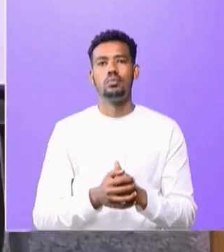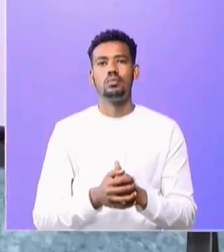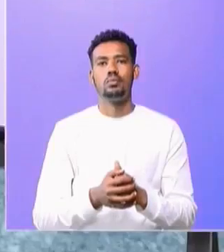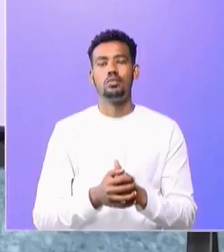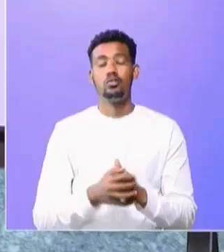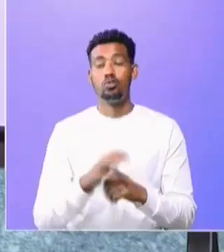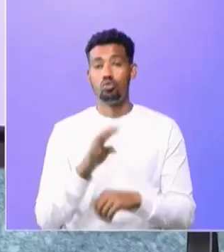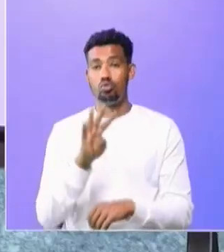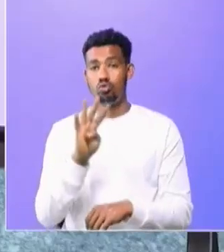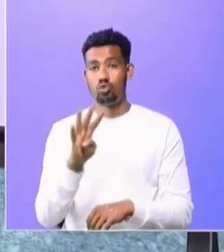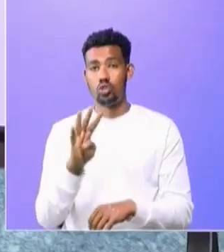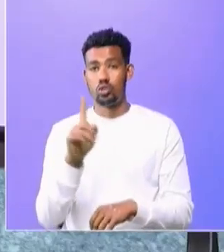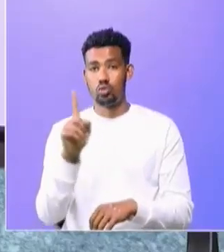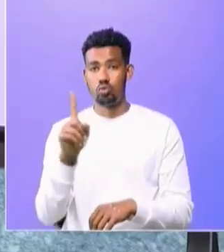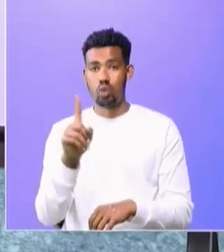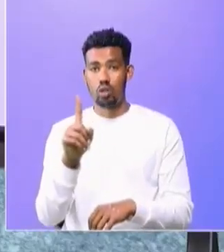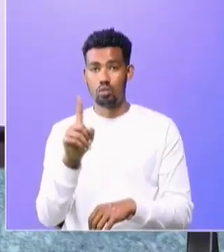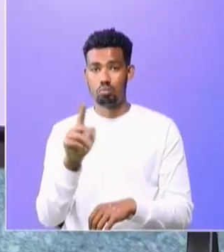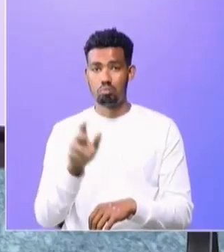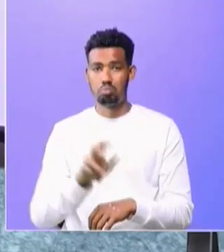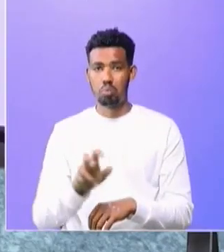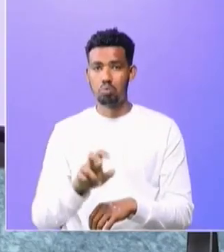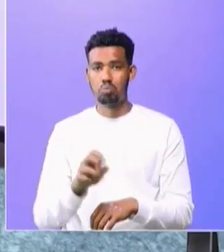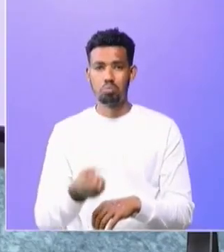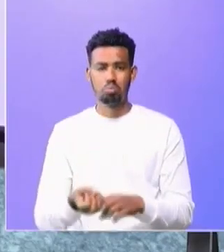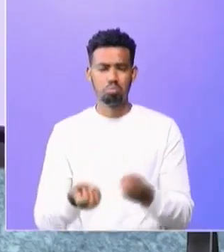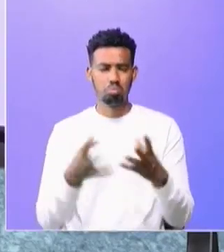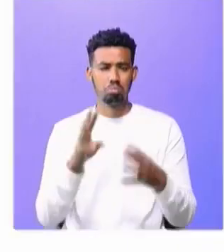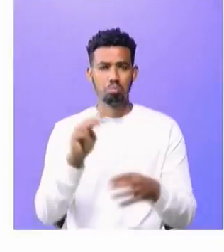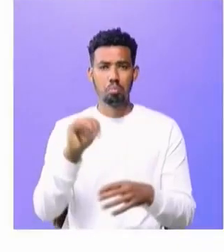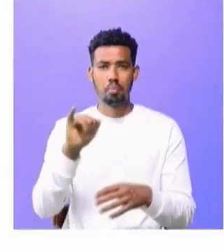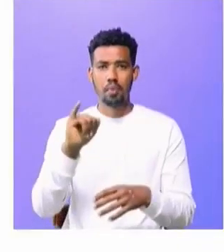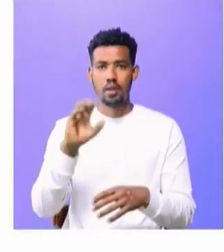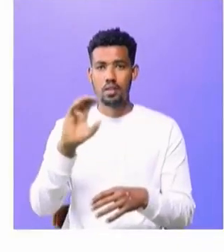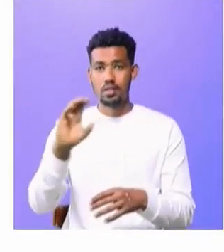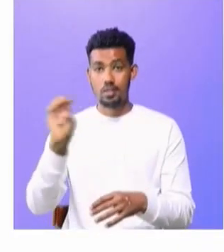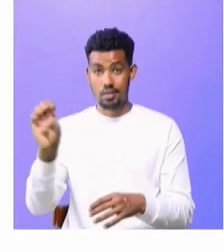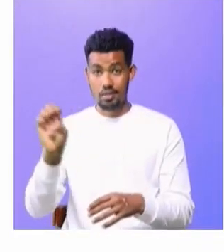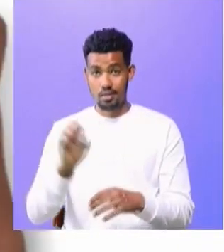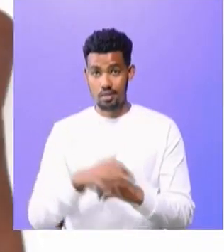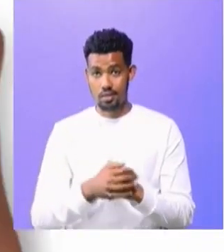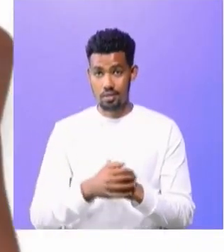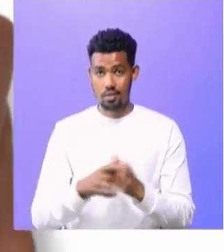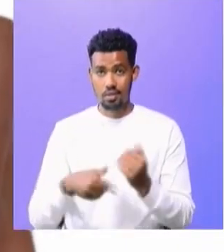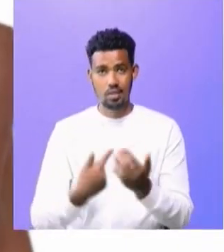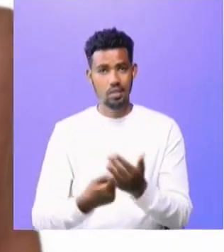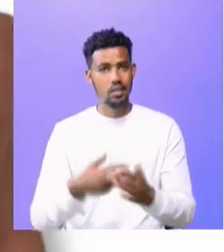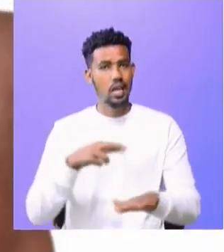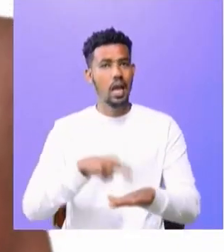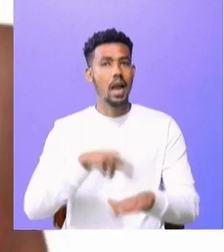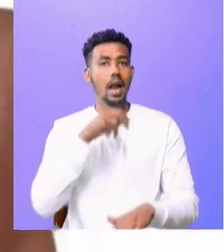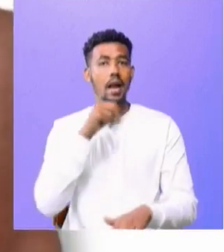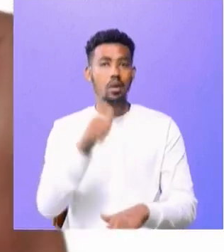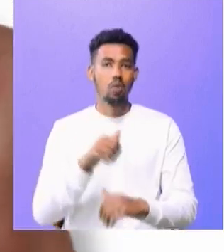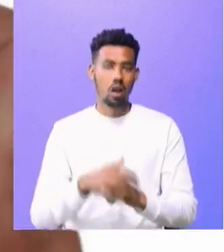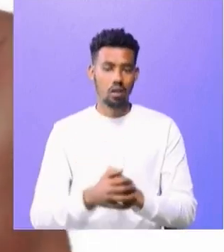The fourth one, 1 mouse, several mice is irregular.